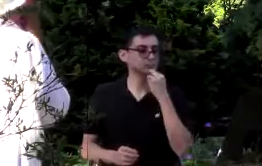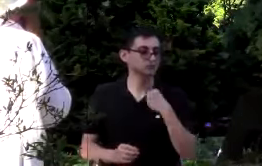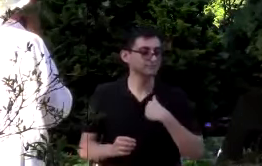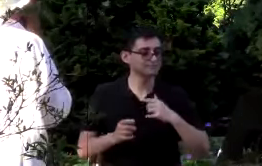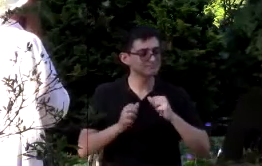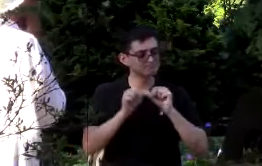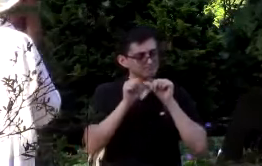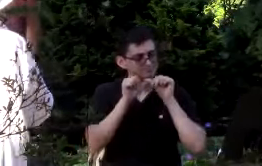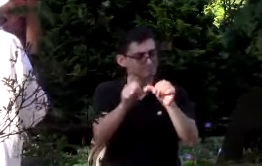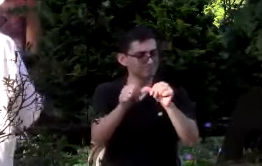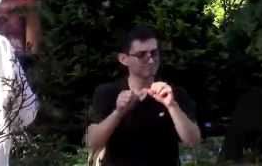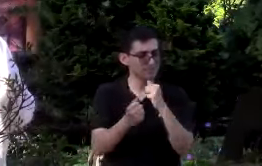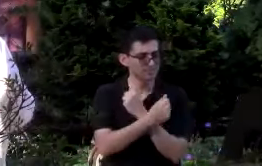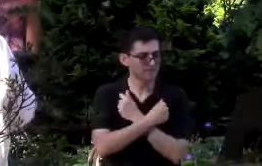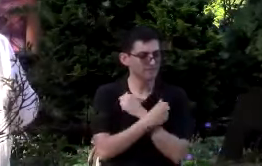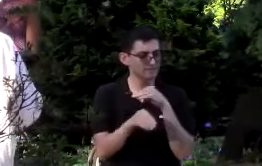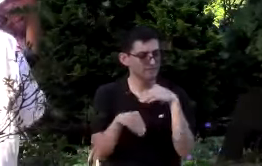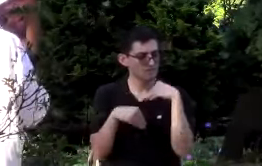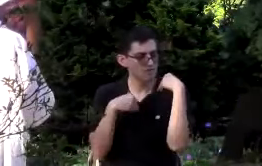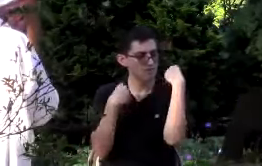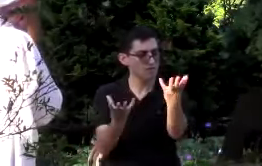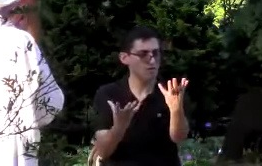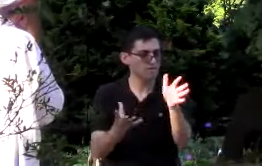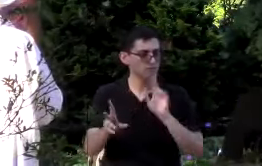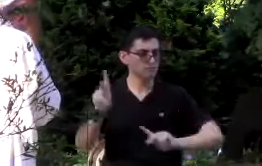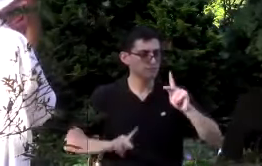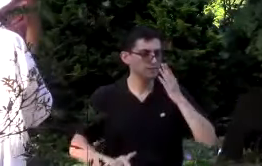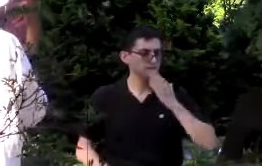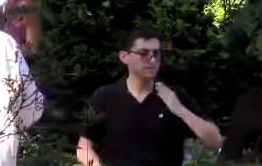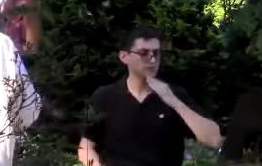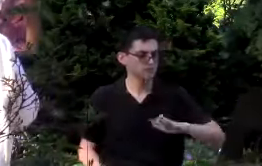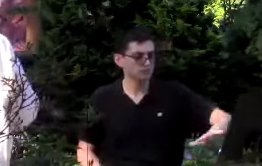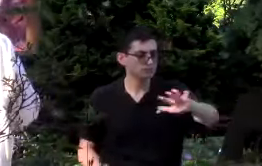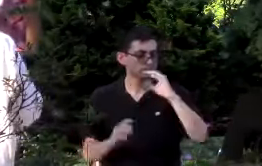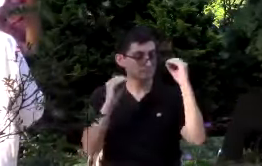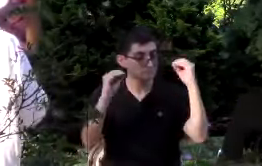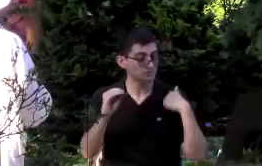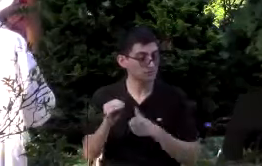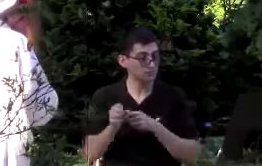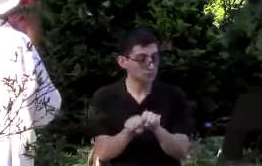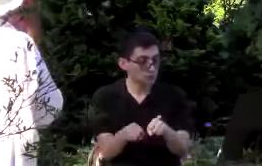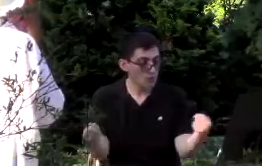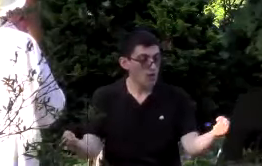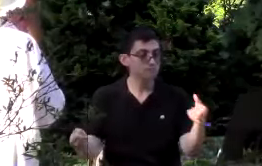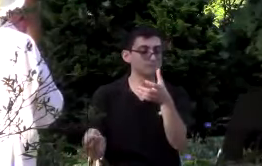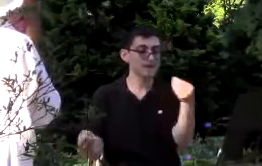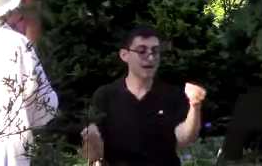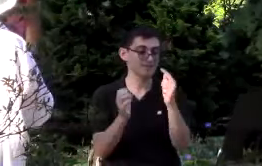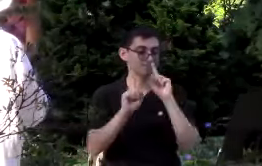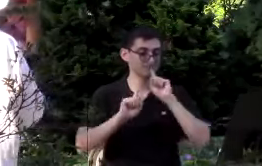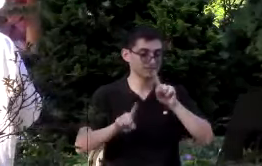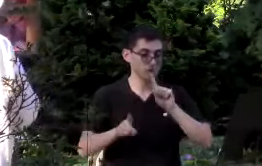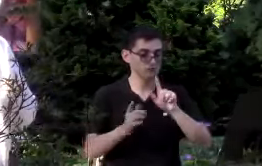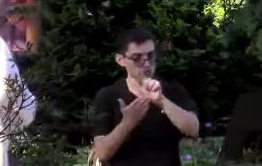otanu lamadata. Everlasting love, you offered your people Israel's Torah, laws